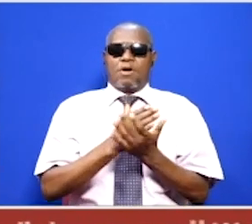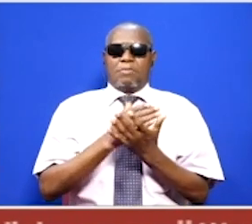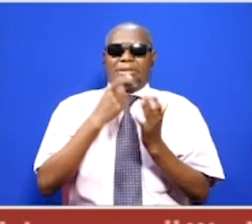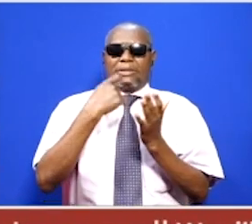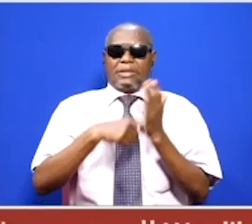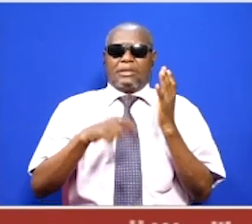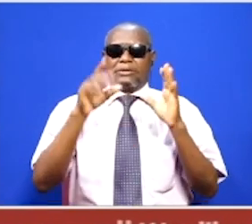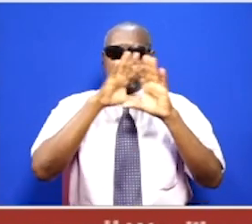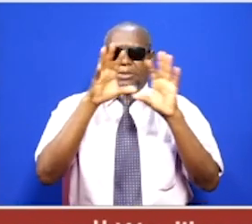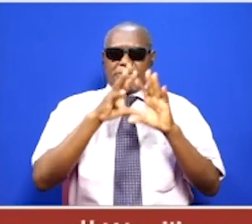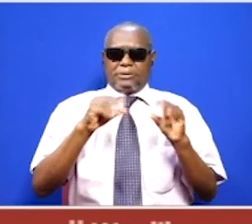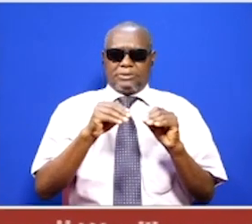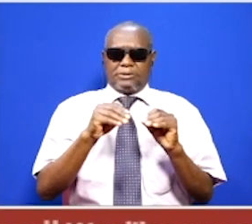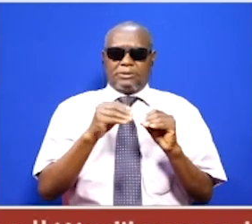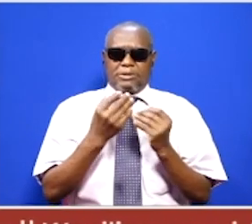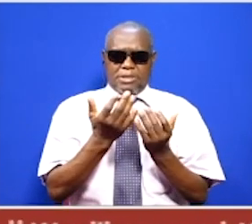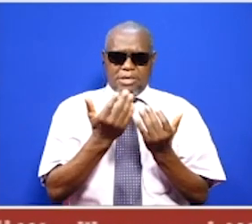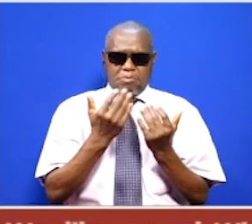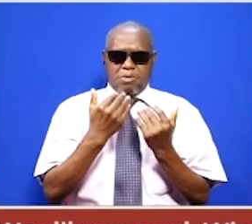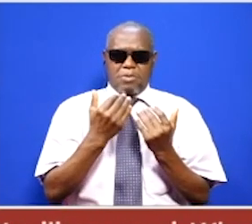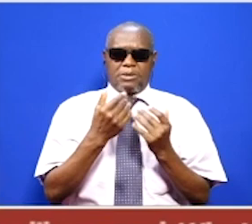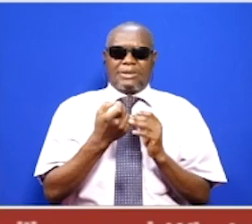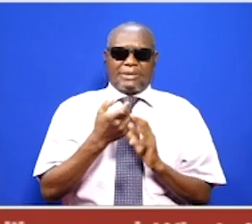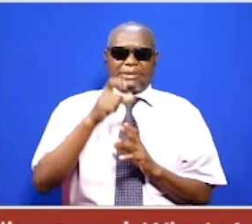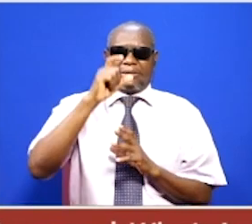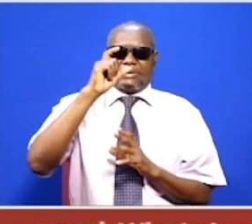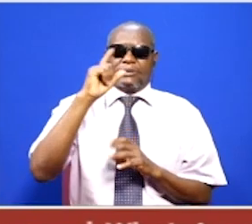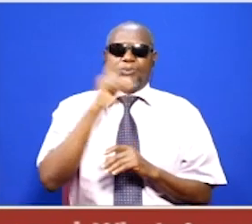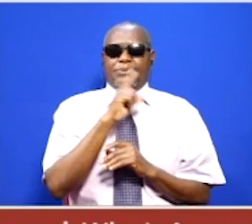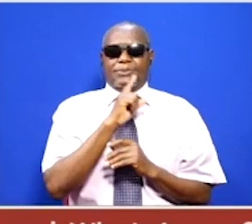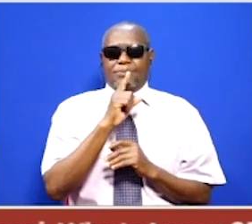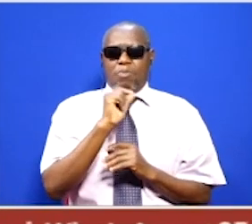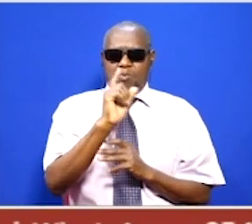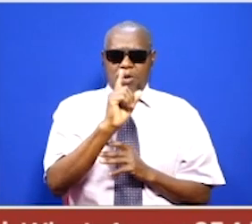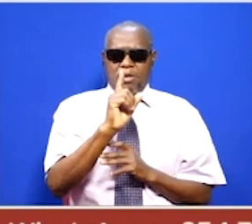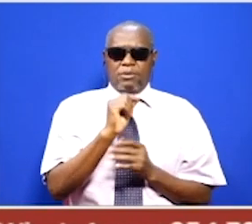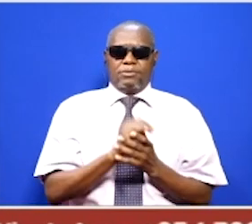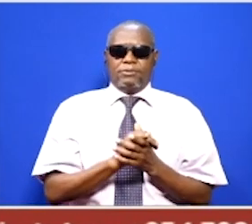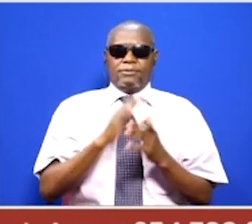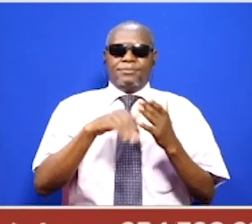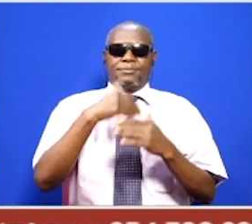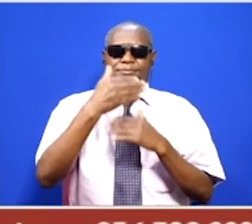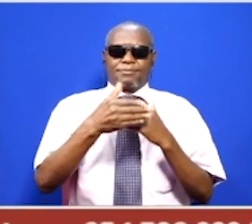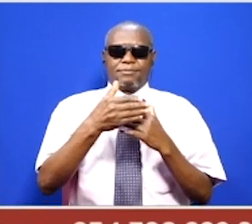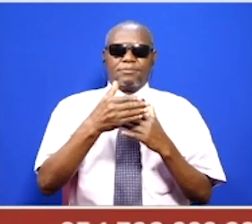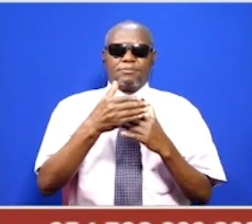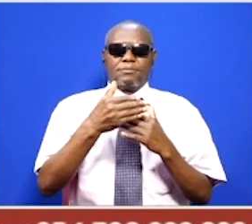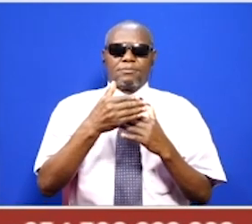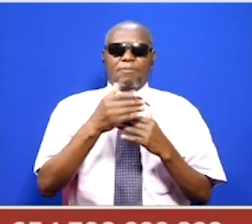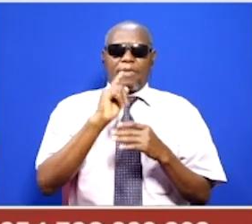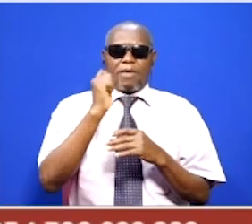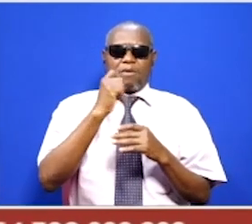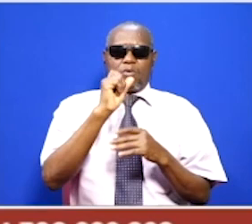which it set out to increase drastically. One, after going through the Kenya Kwanza's budget